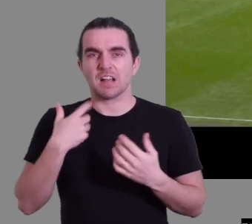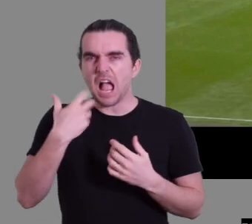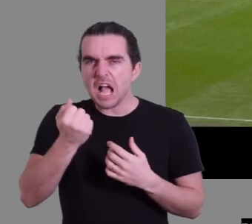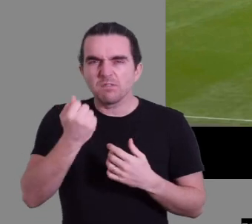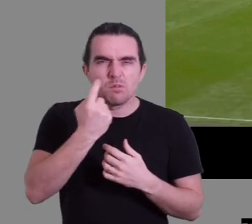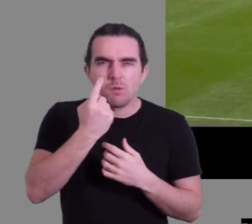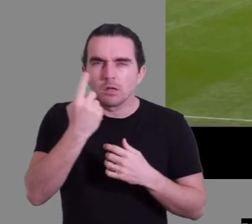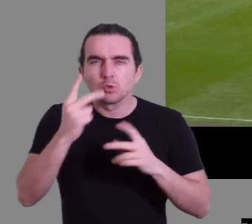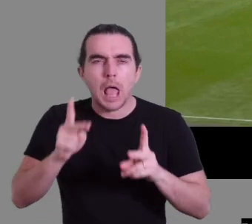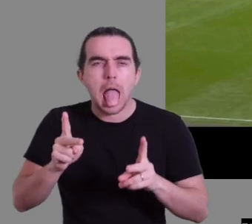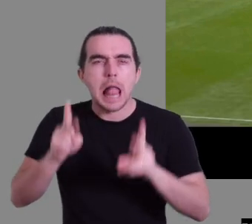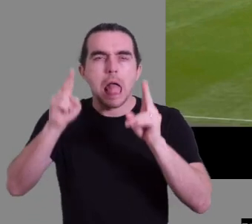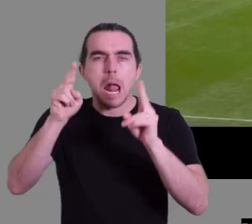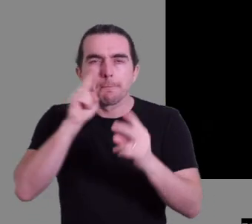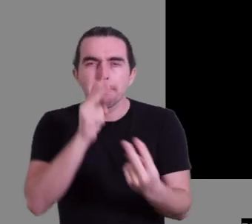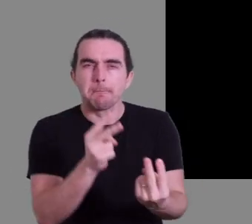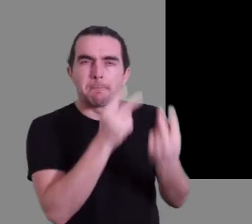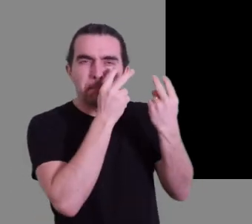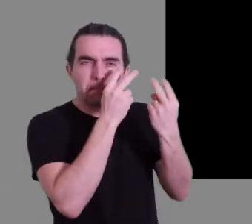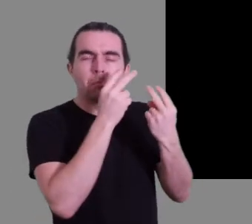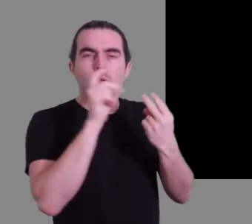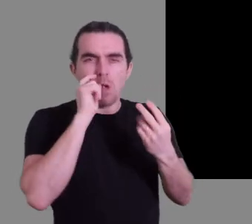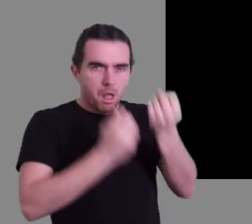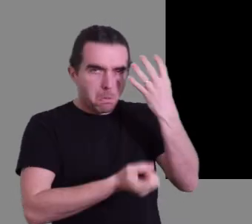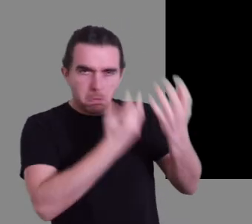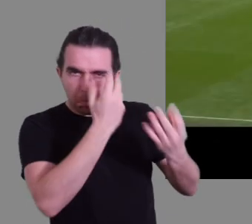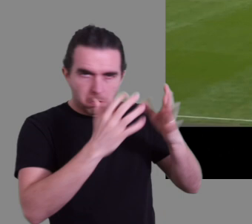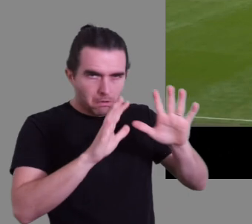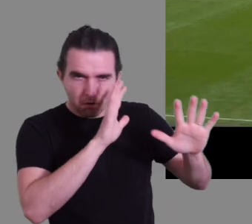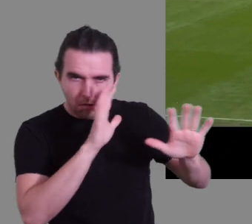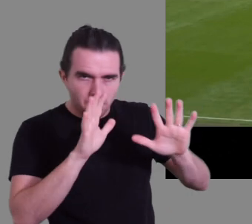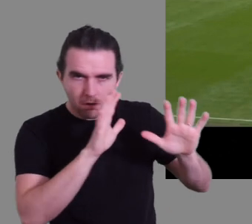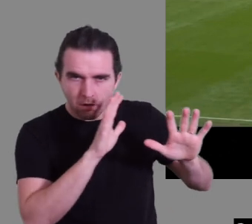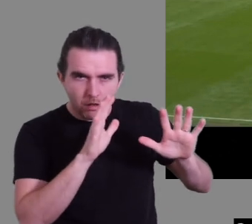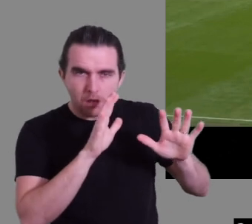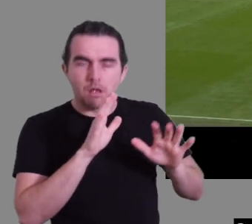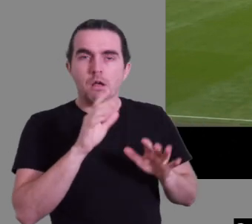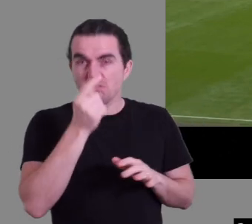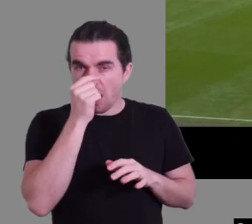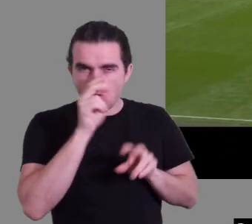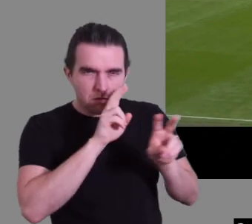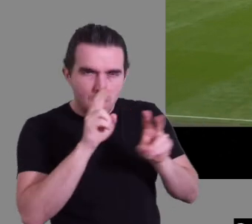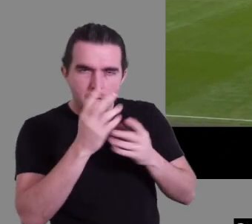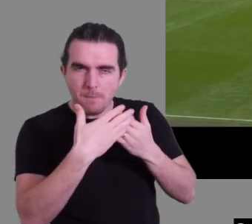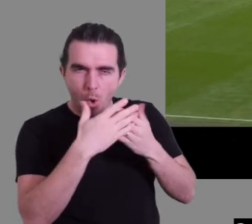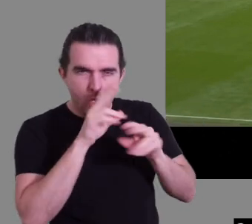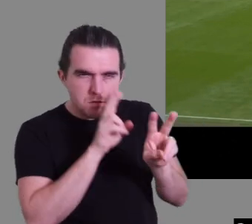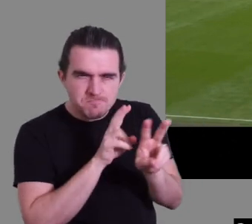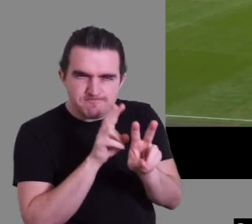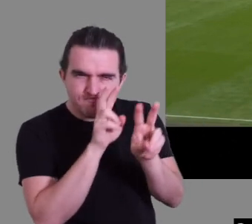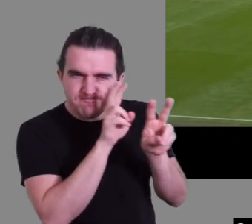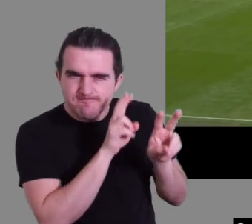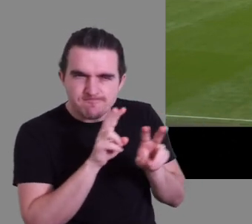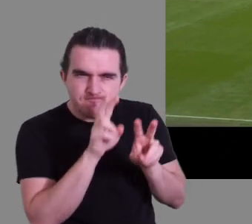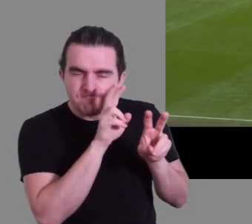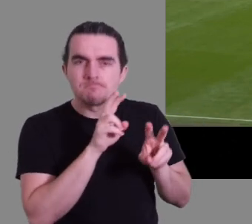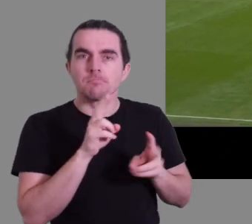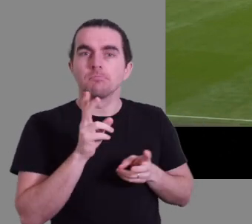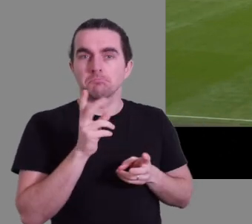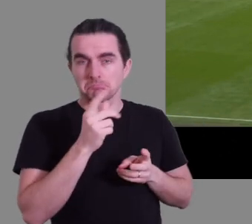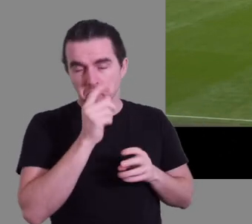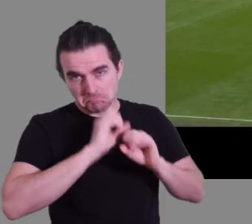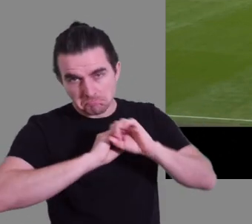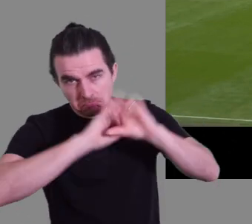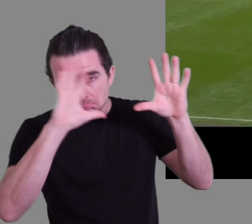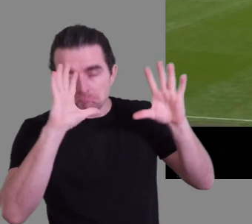Now we've got one or two clips that are going to load up. So we can sort of look a little bit more closely and give